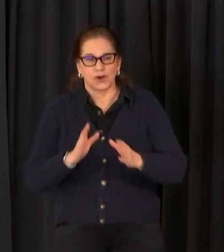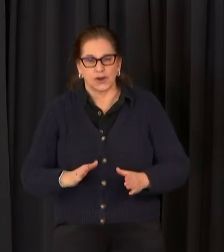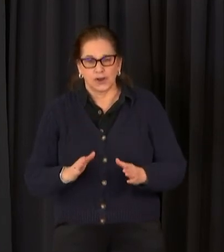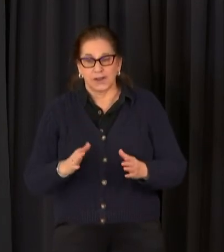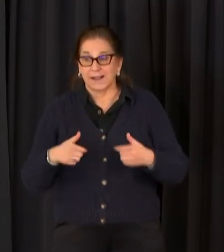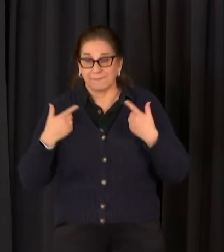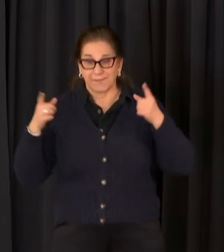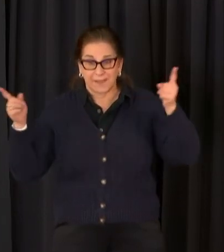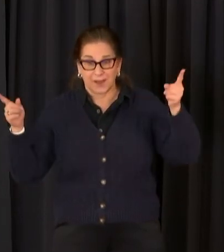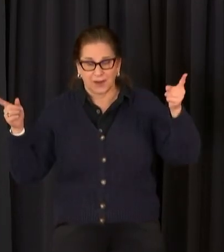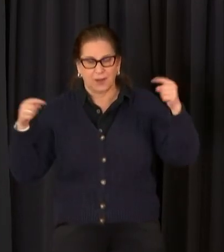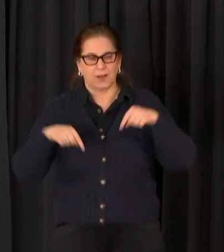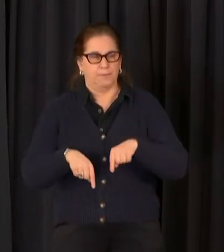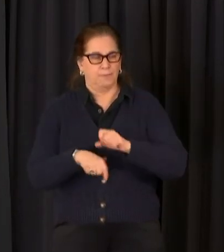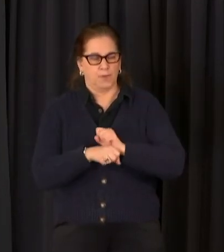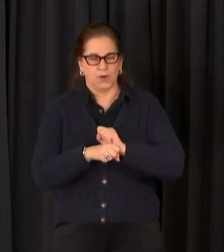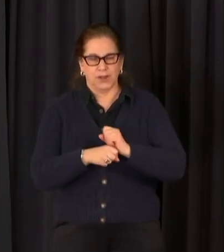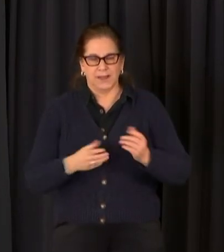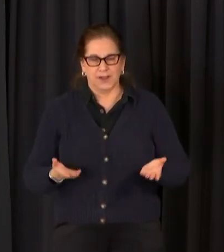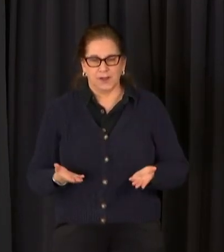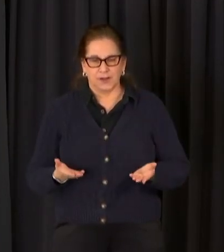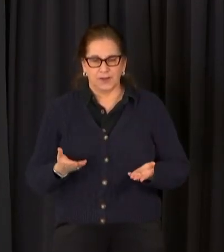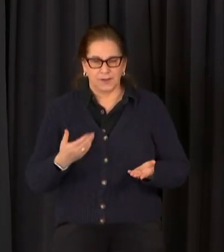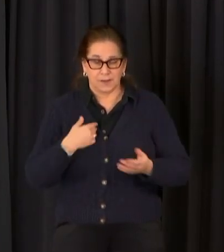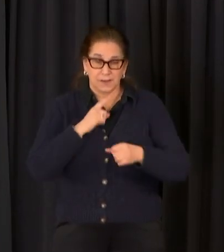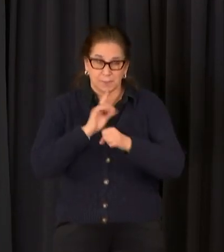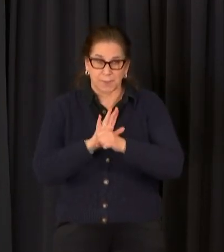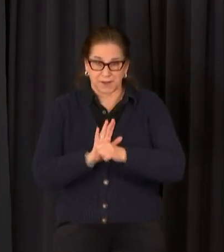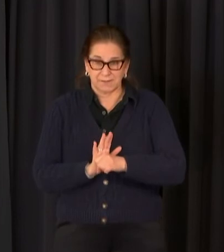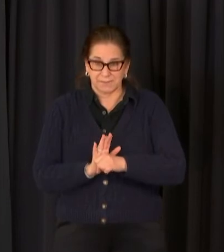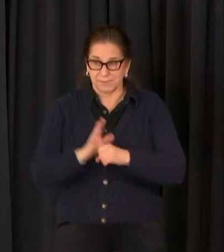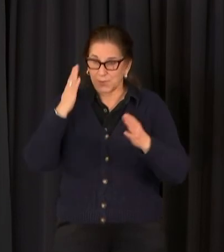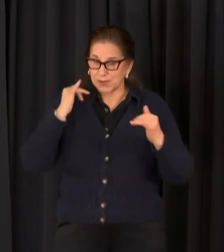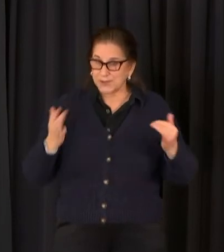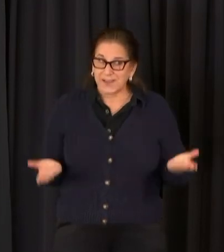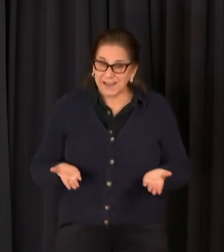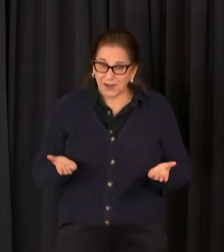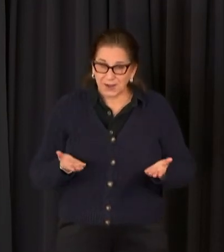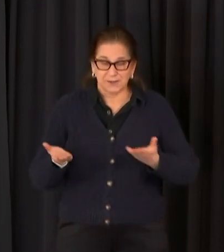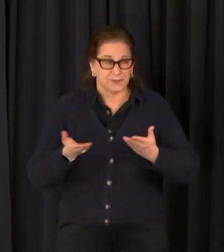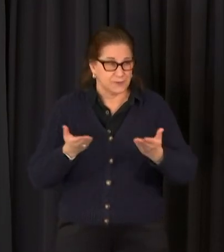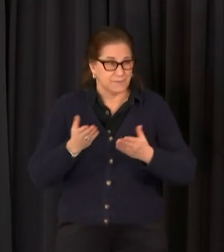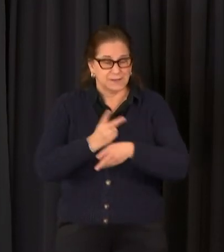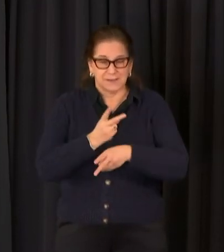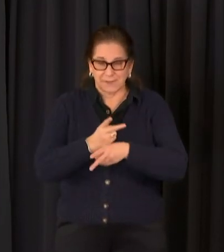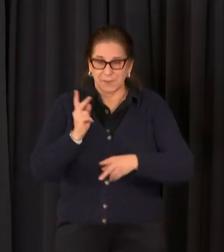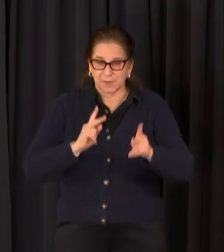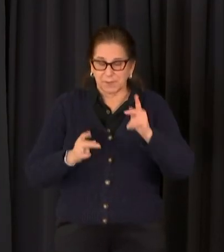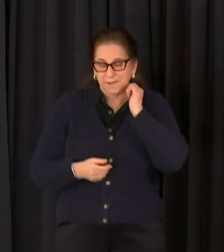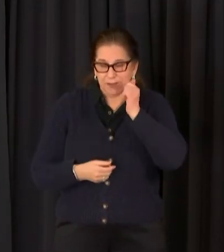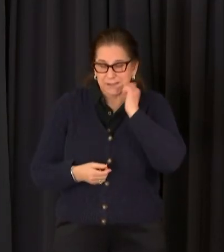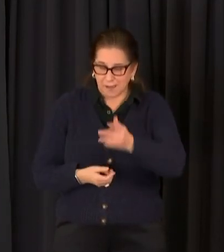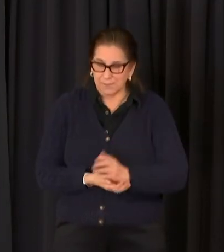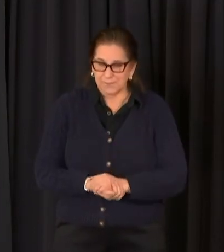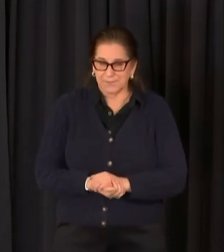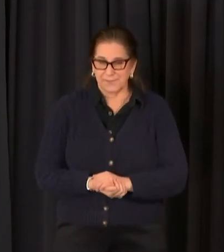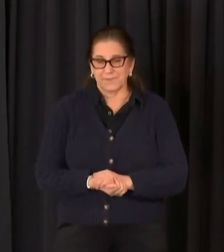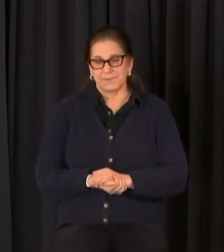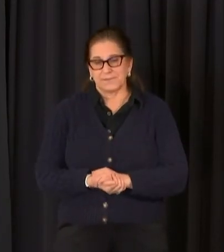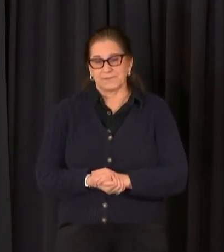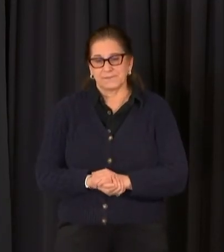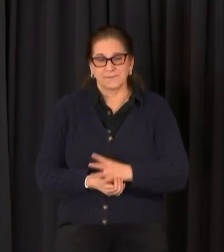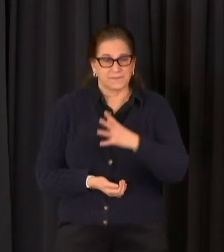it confers a benefit to us as a jurisdiction, because they're here serving and taking care of people in our respective jurisdictions, as